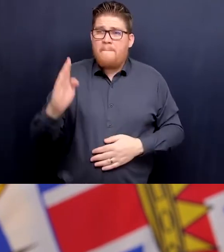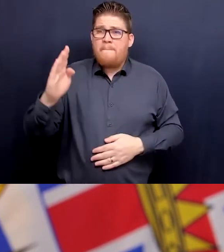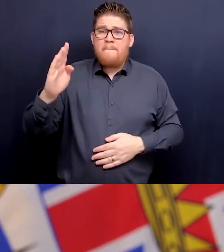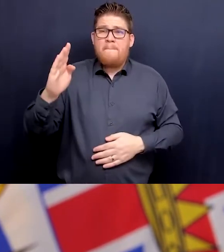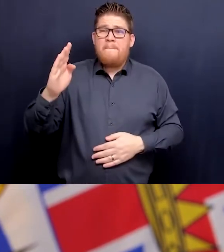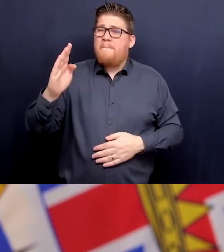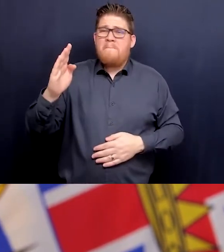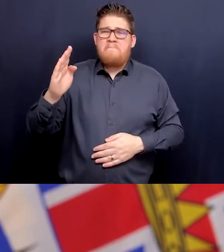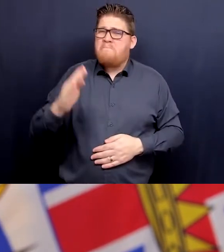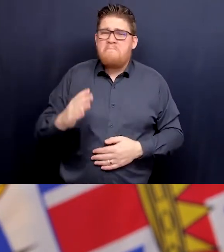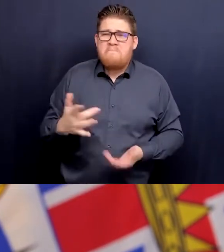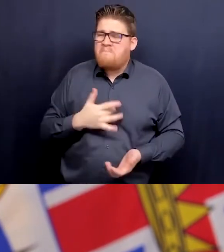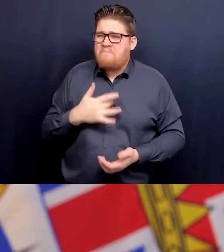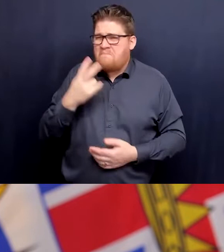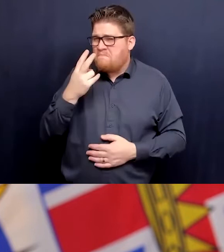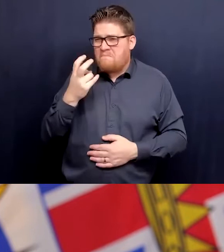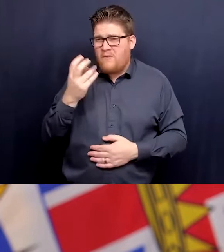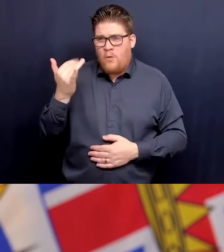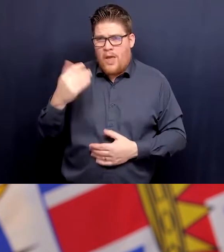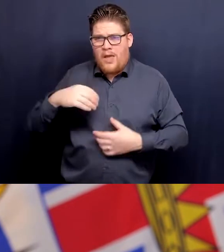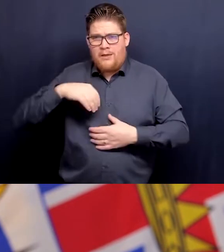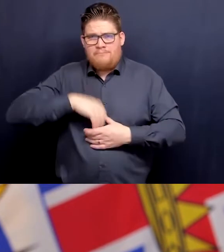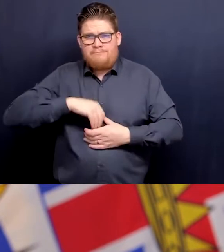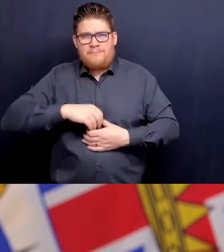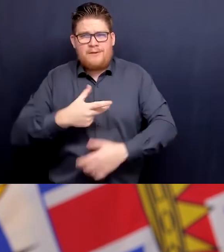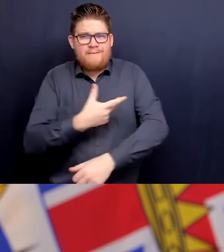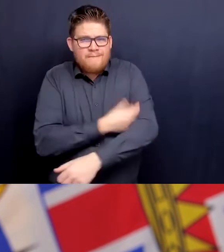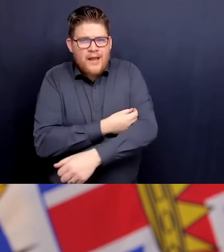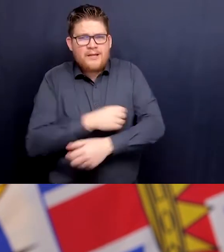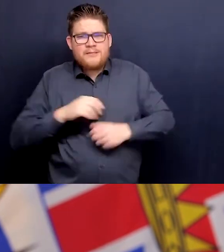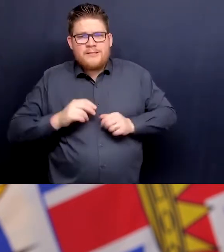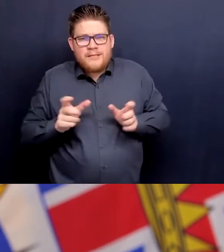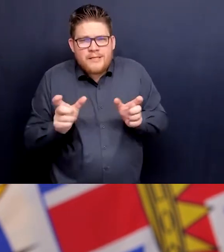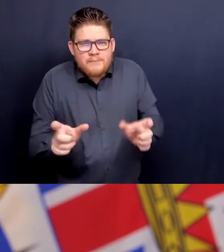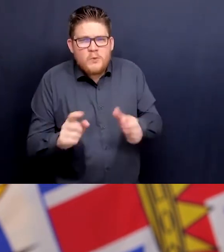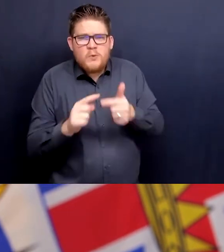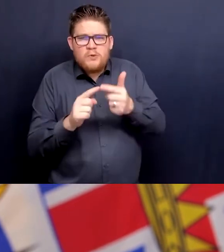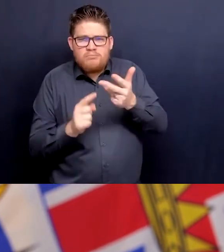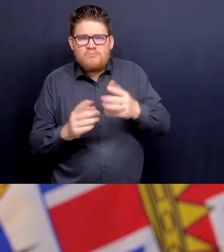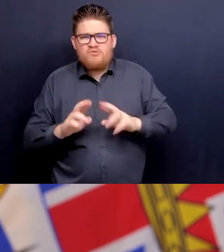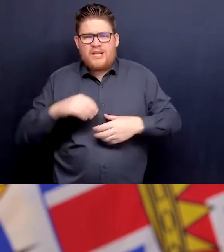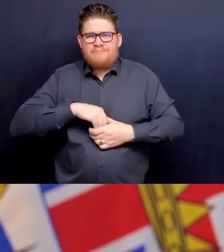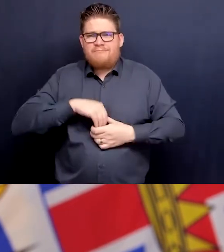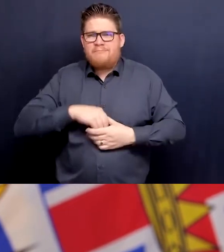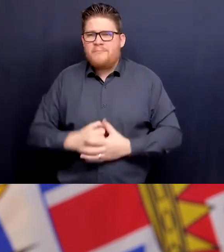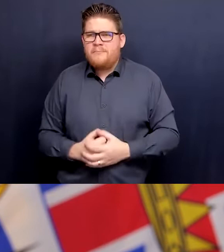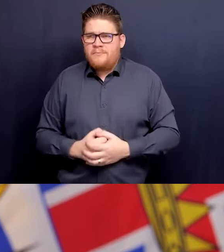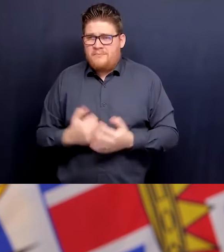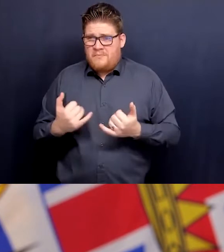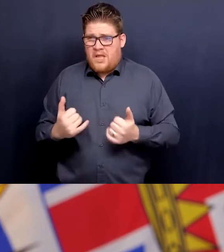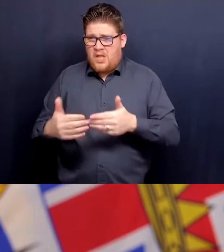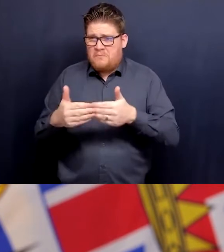we have. That's why I'm looking really towards the fall in our respiratory